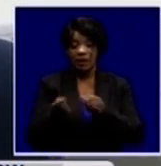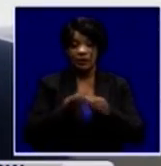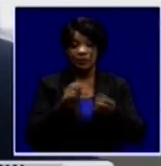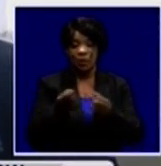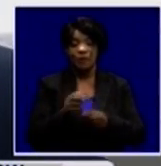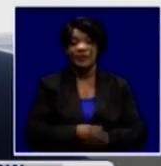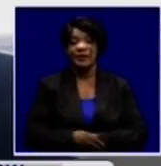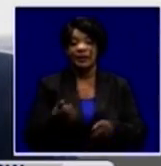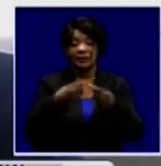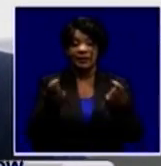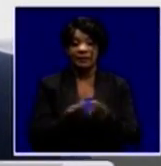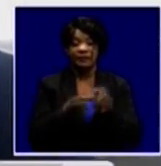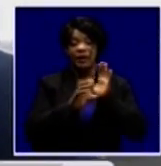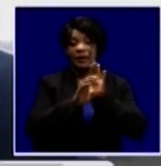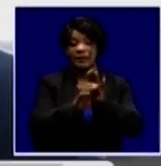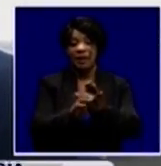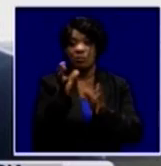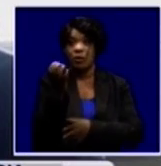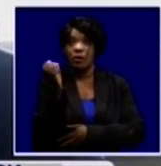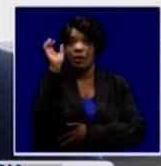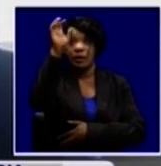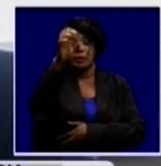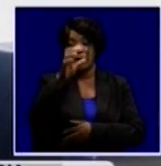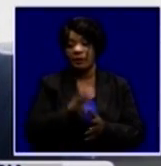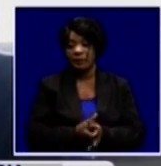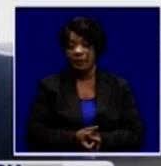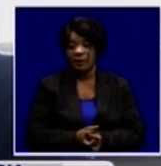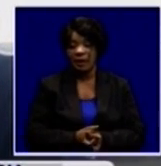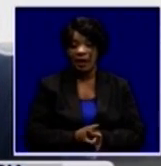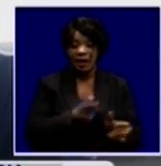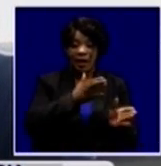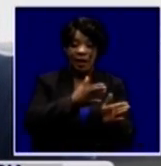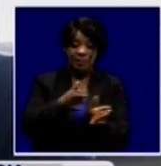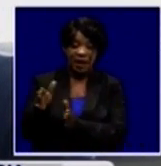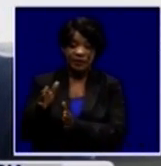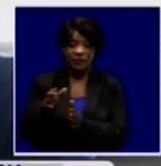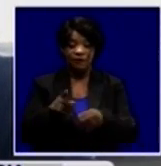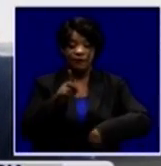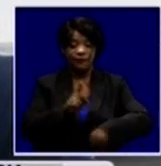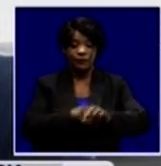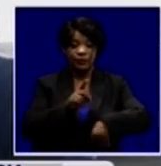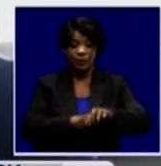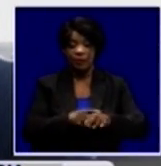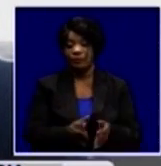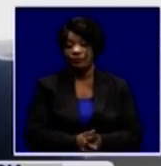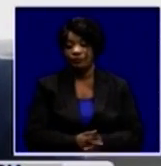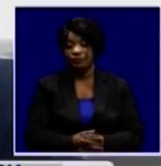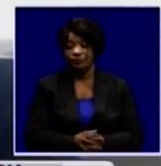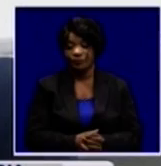as netball, apart from just football or rugby. I